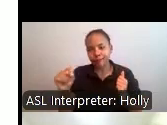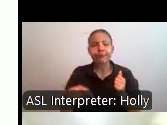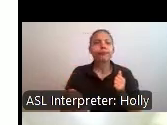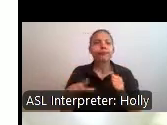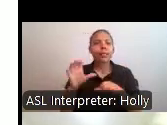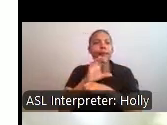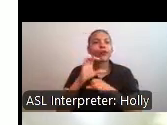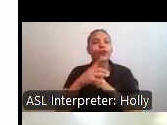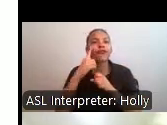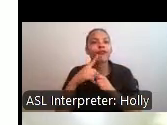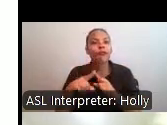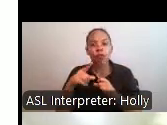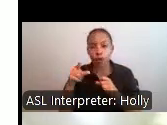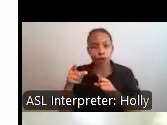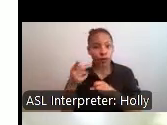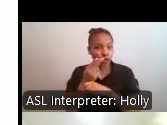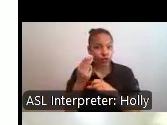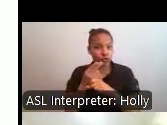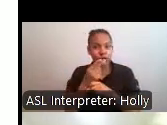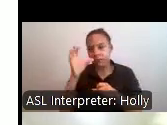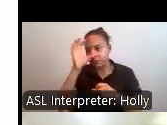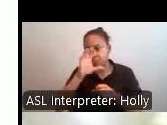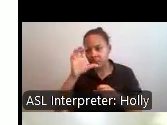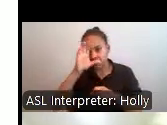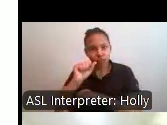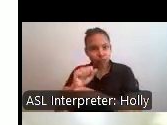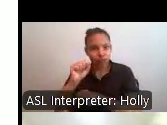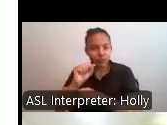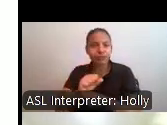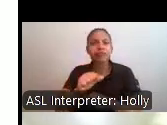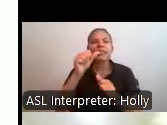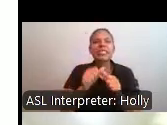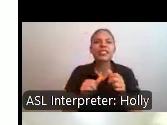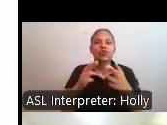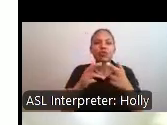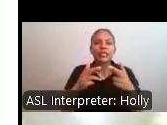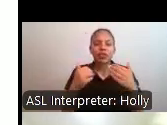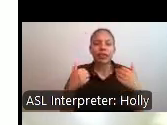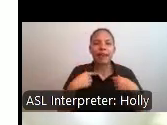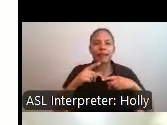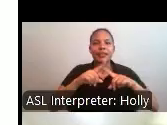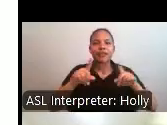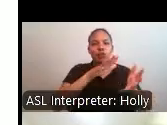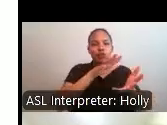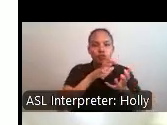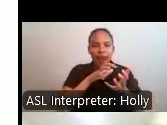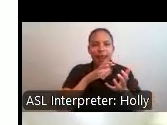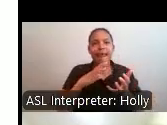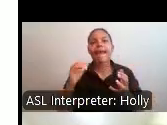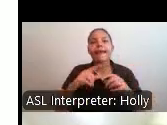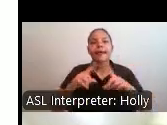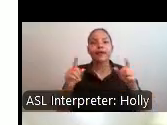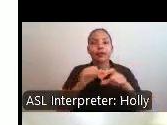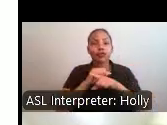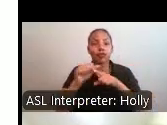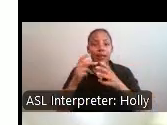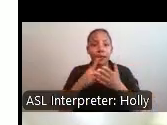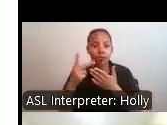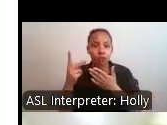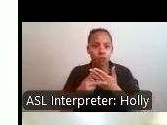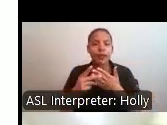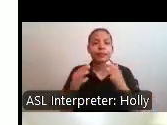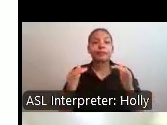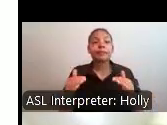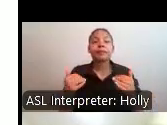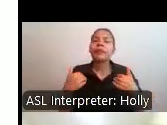purposes. Every region has different training grants or training programs that we try to run. We offer localized workshops,